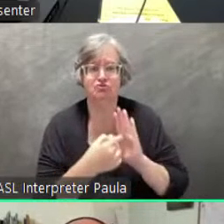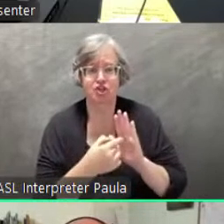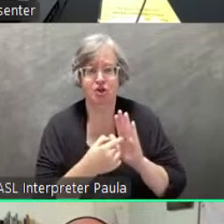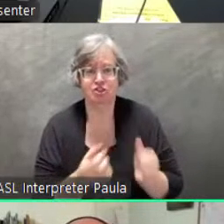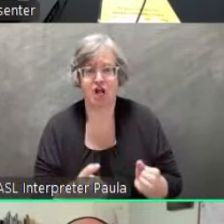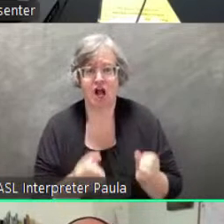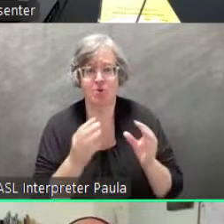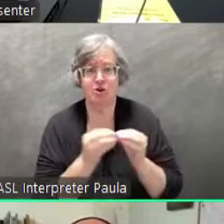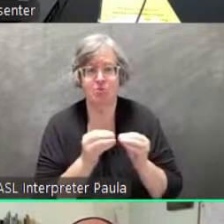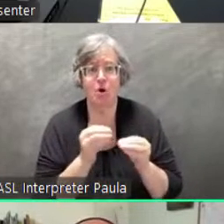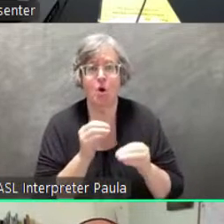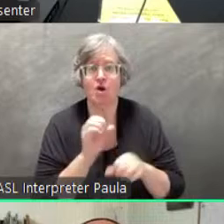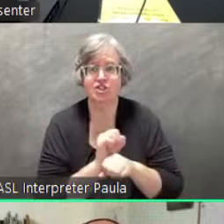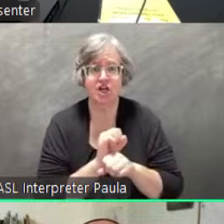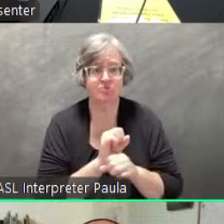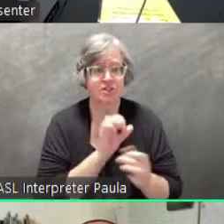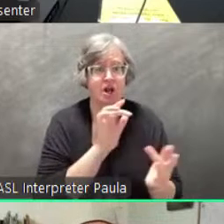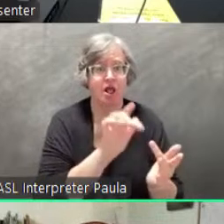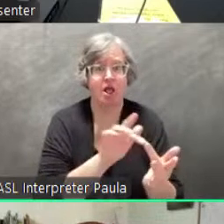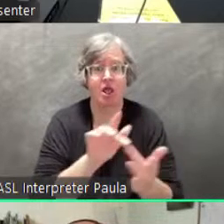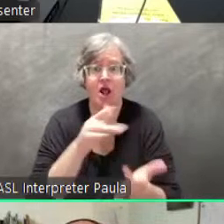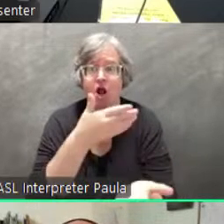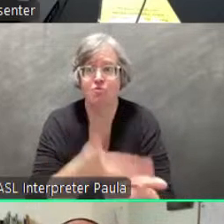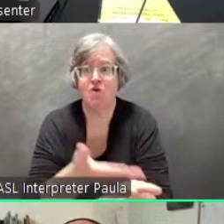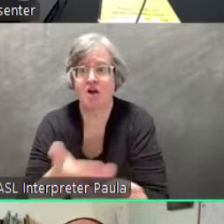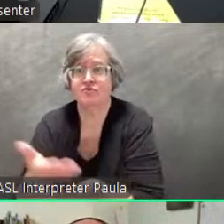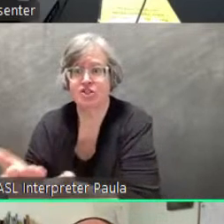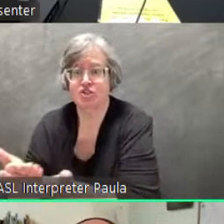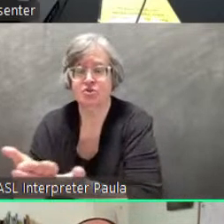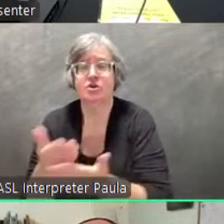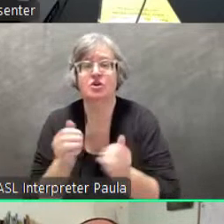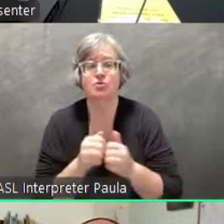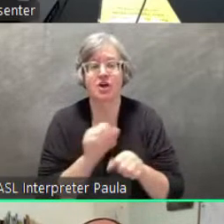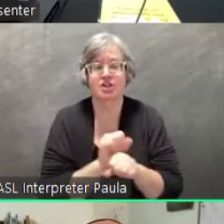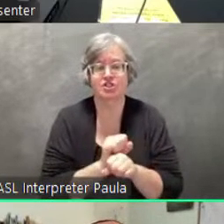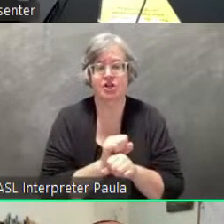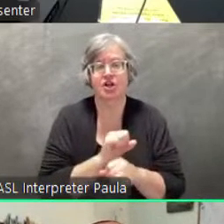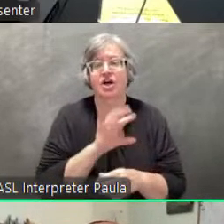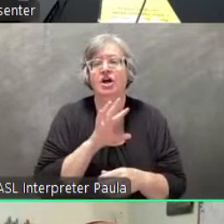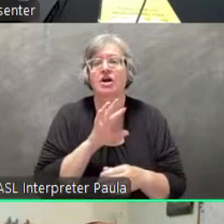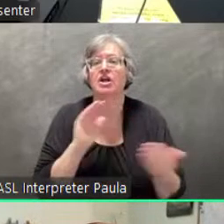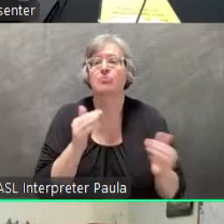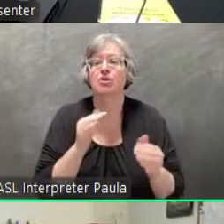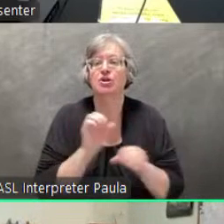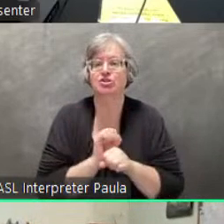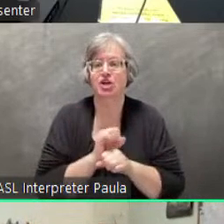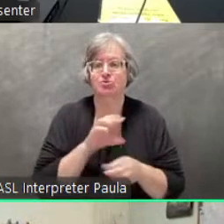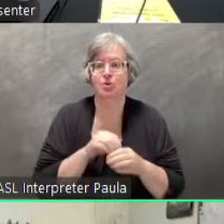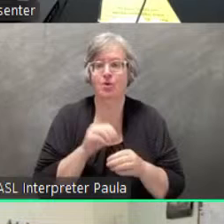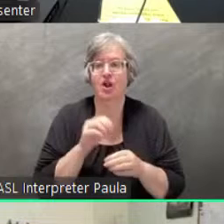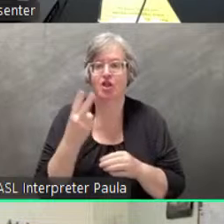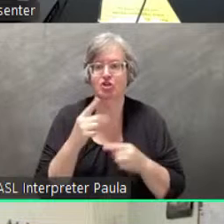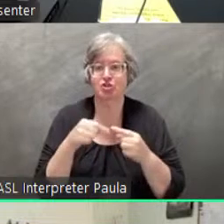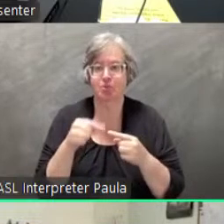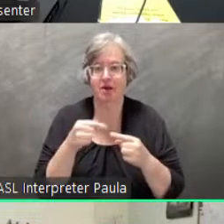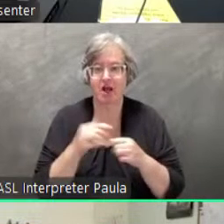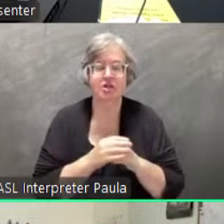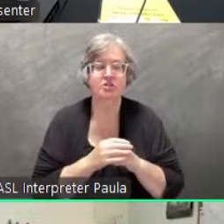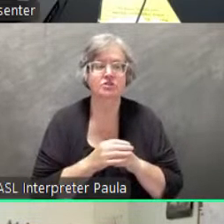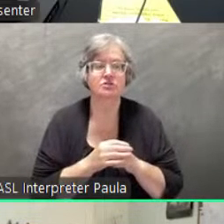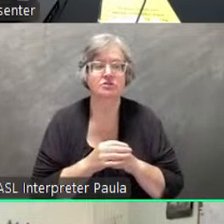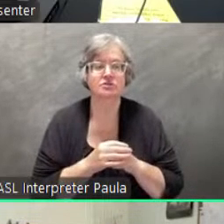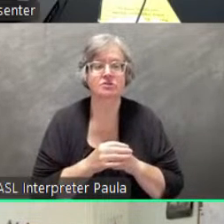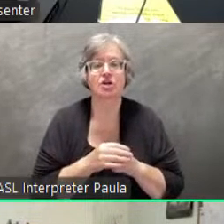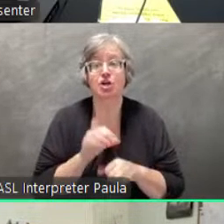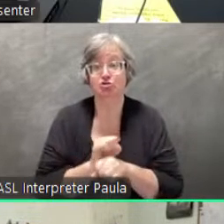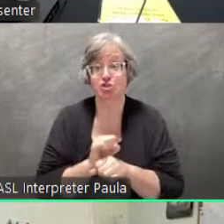reach by transit in 45 minutes compared to the jobs that are within 2 miles. In other words, what we're doing here is saying, okay, a